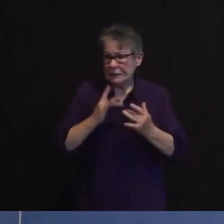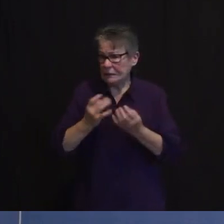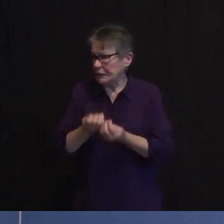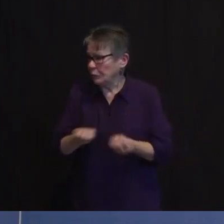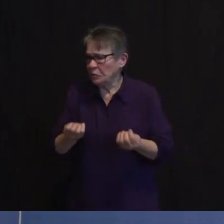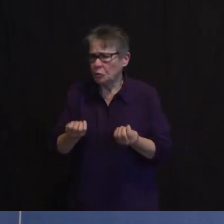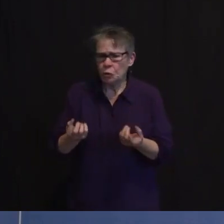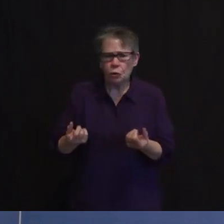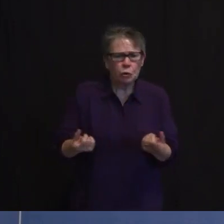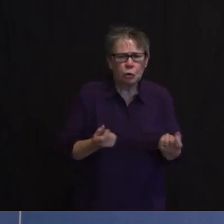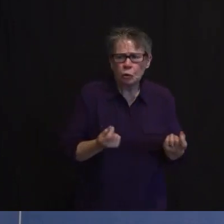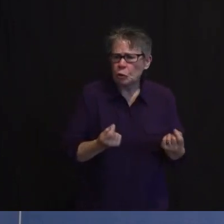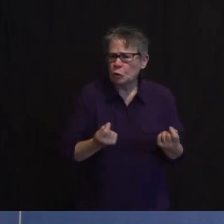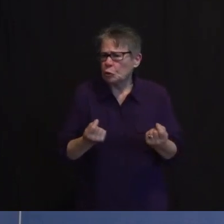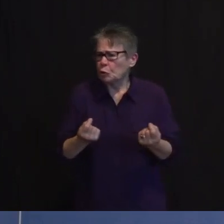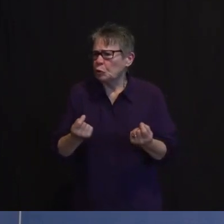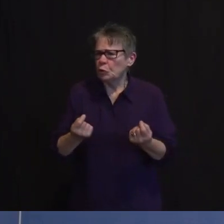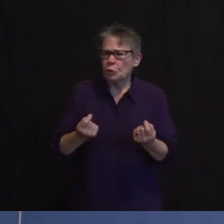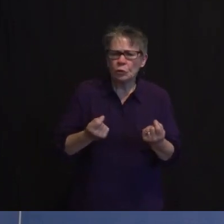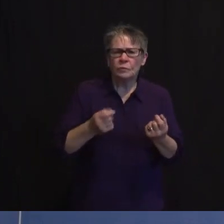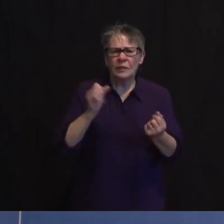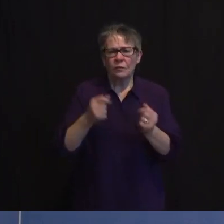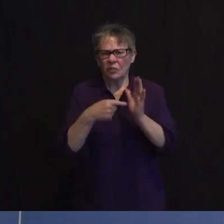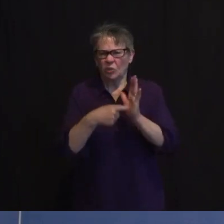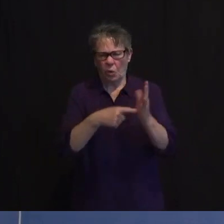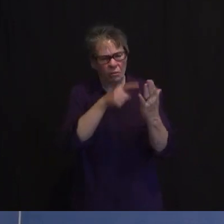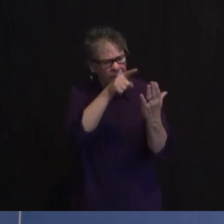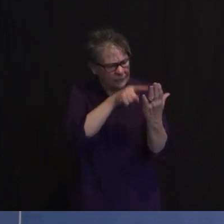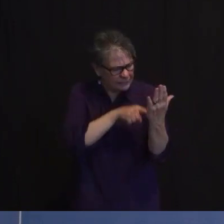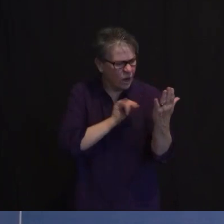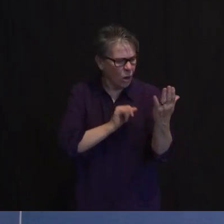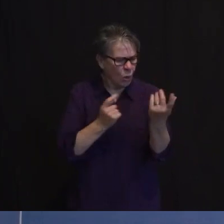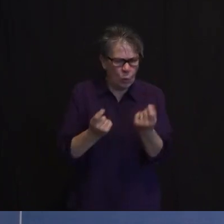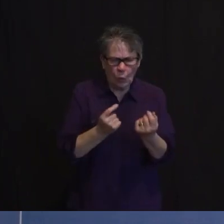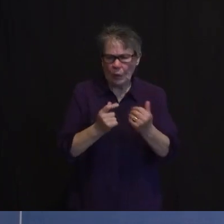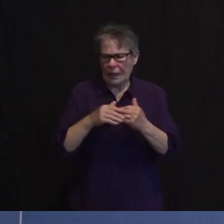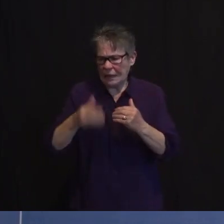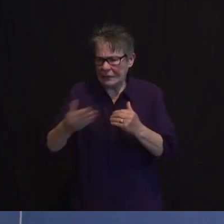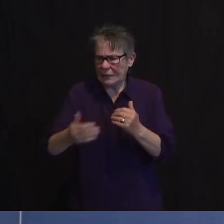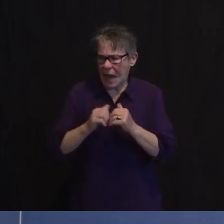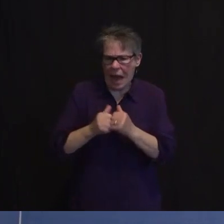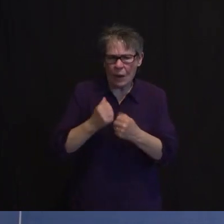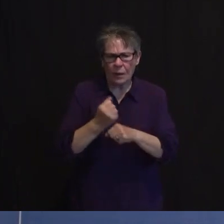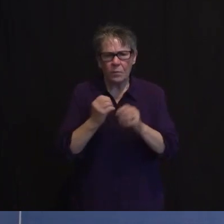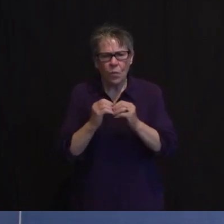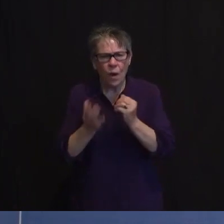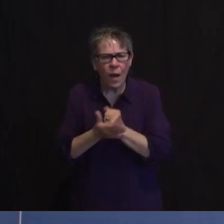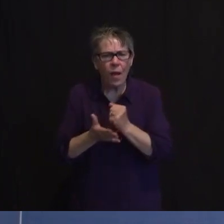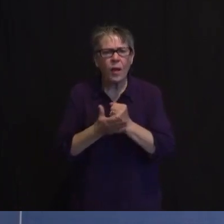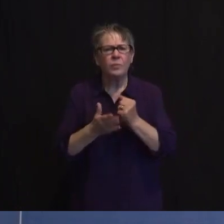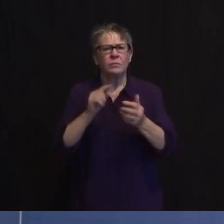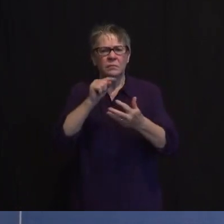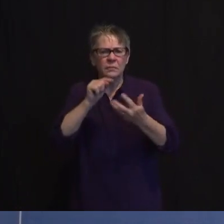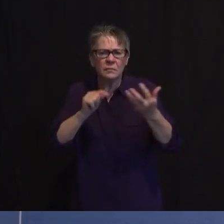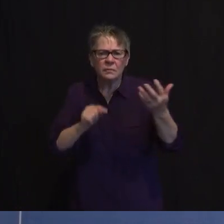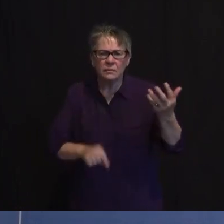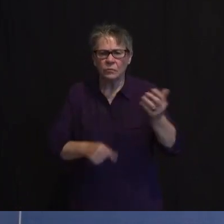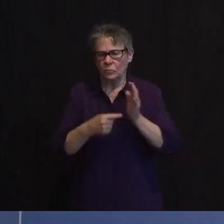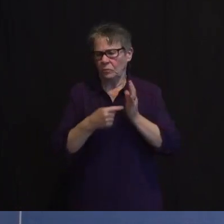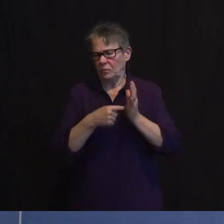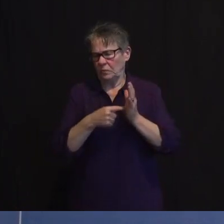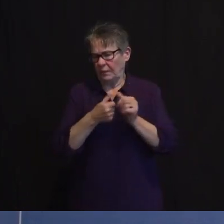adapted for New Jersey from University of Pittsburgh Department of Critical Care Medicine, their policy, and